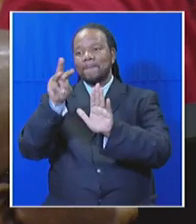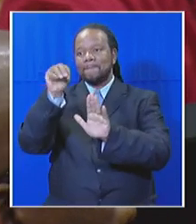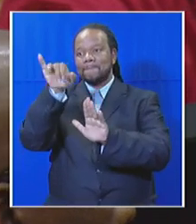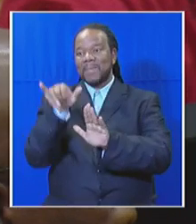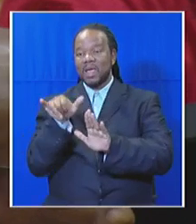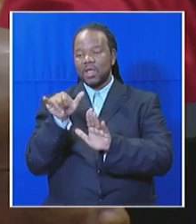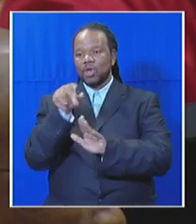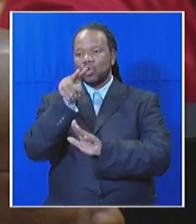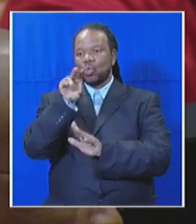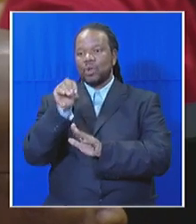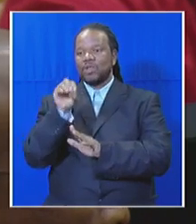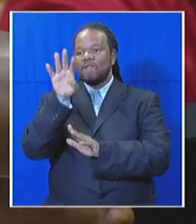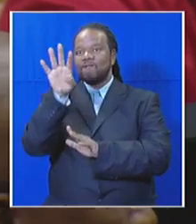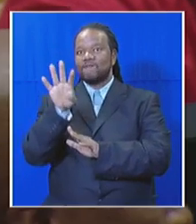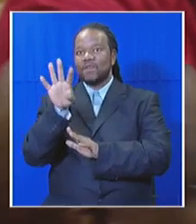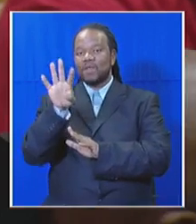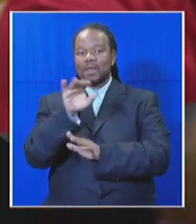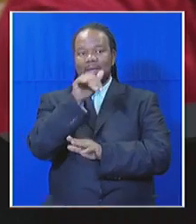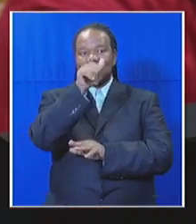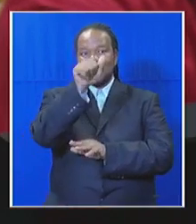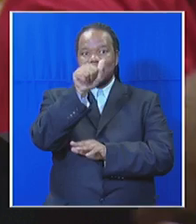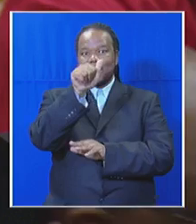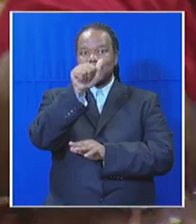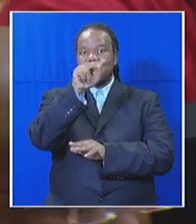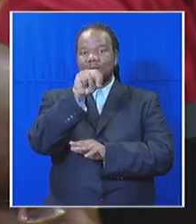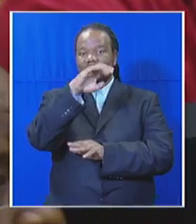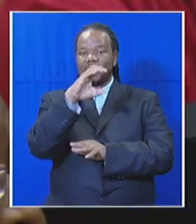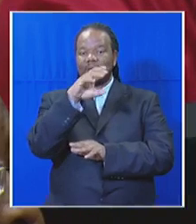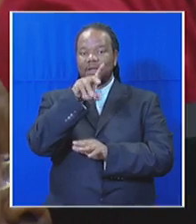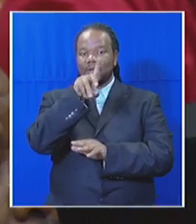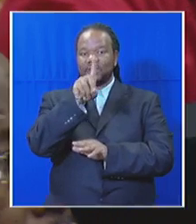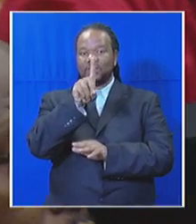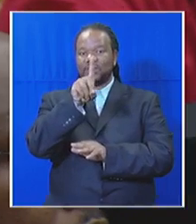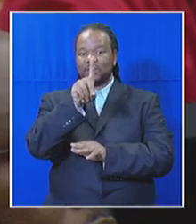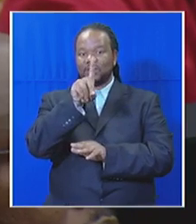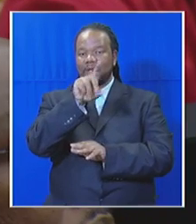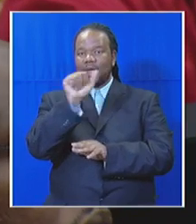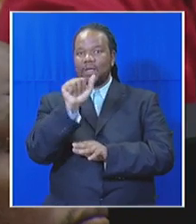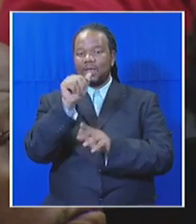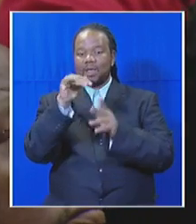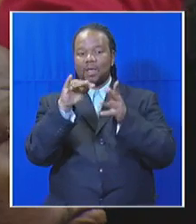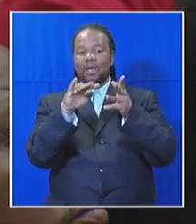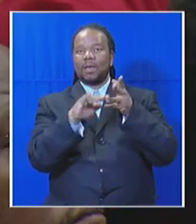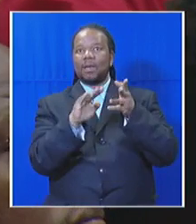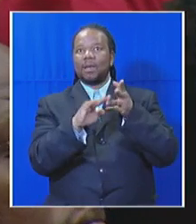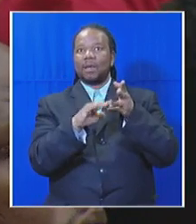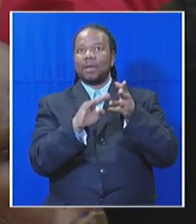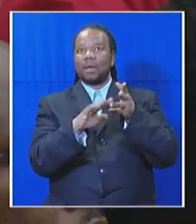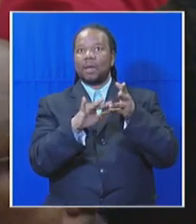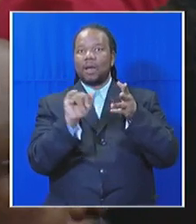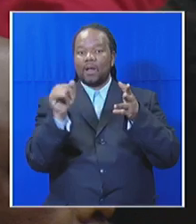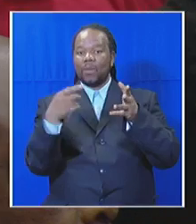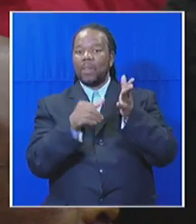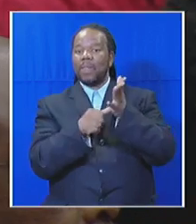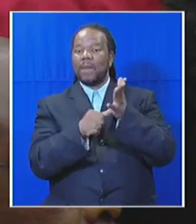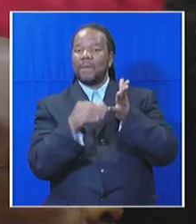2014, that it's ANC, it's DA, and the third largest party becomes number 3 on its question than to